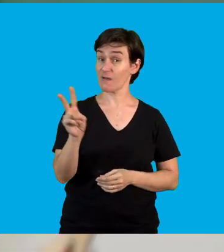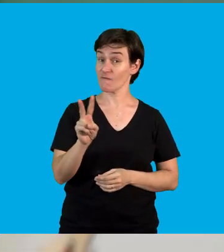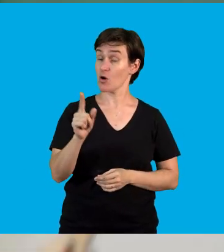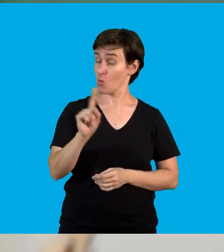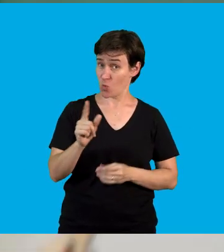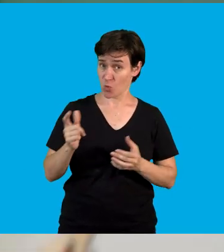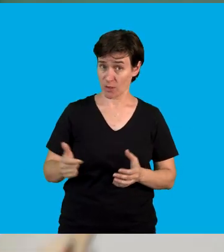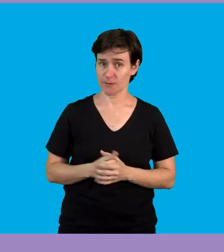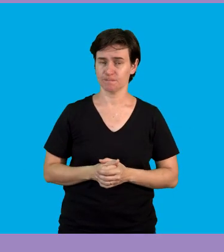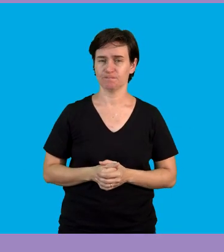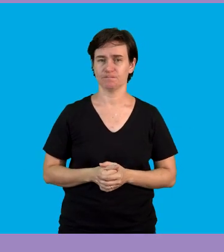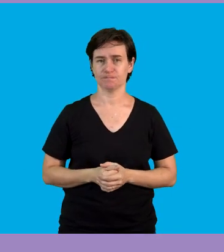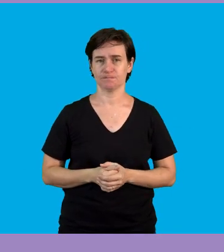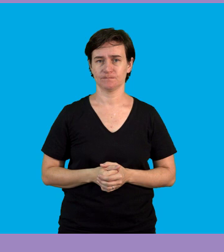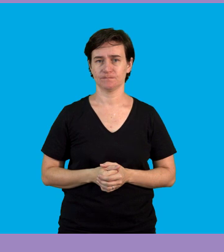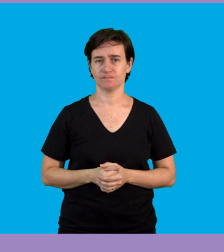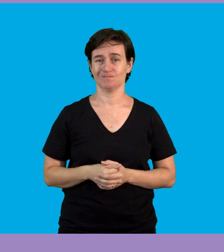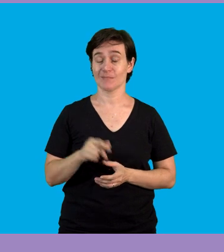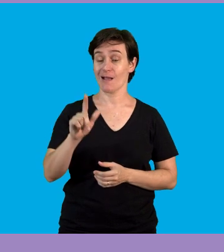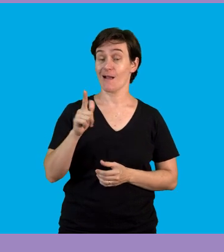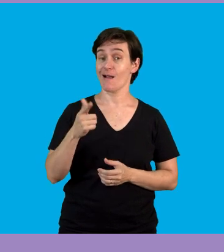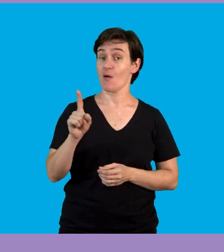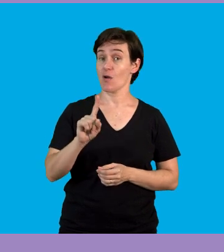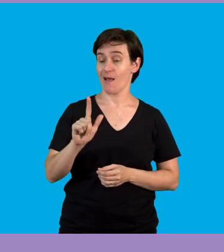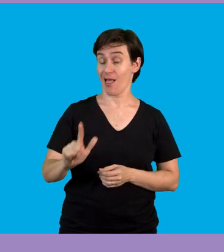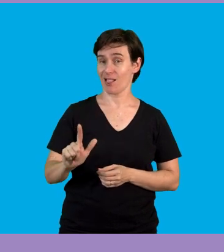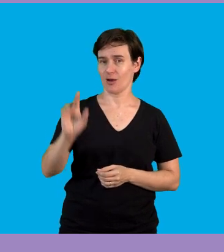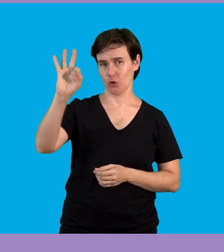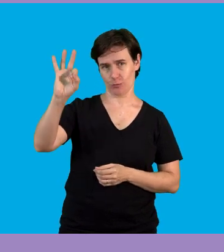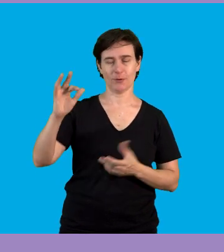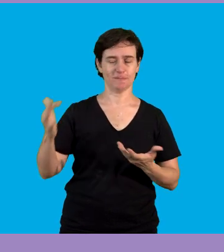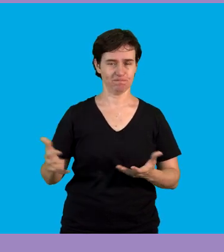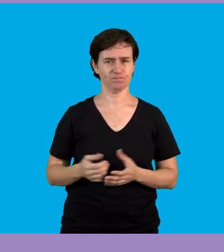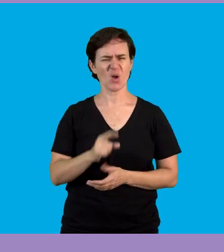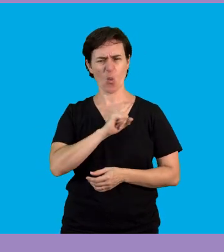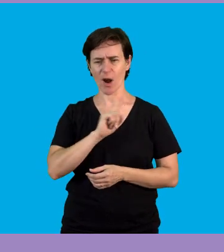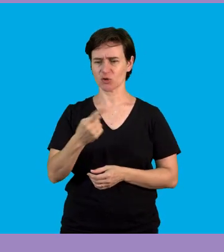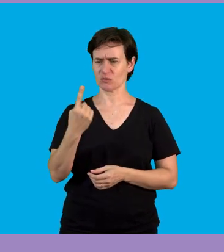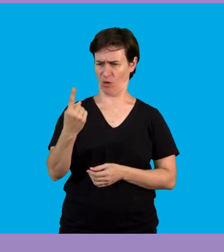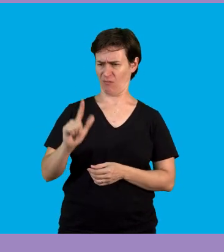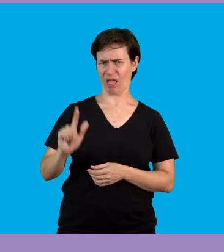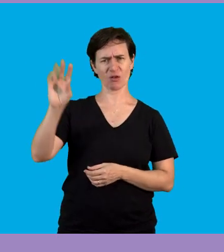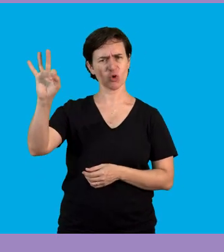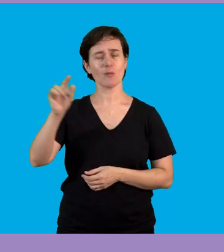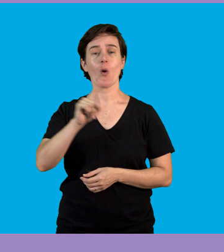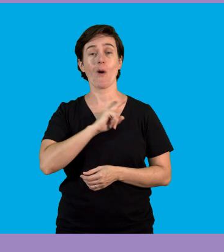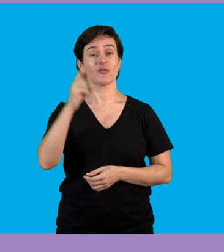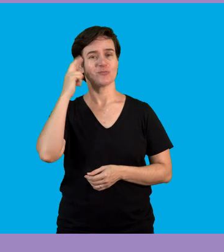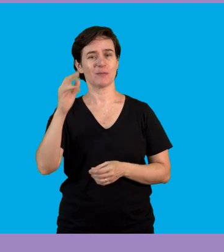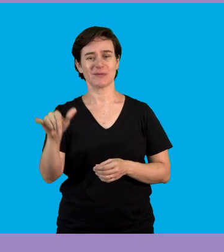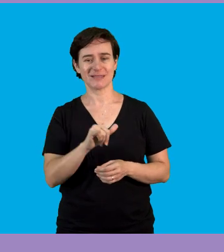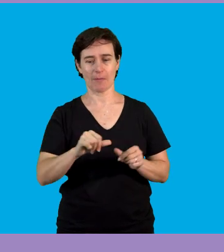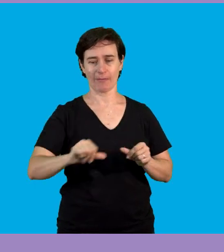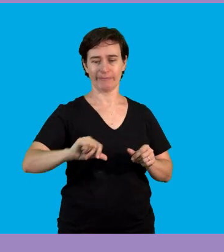volume of a cube will have the formula of the length cubed. Why is it the length cubed? Because it is